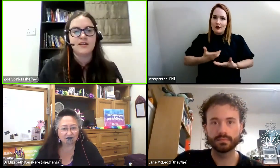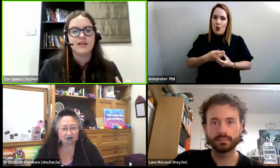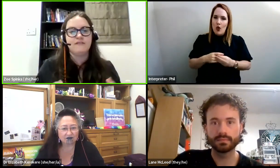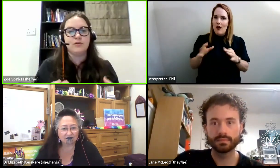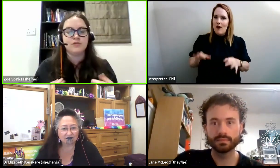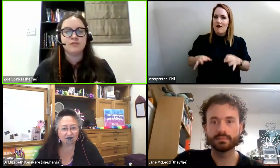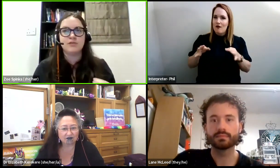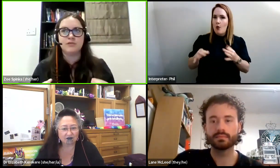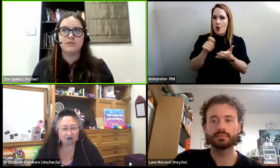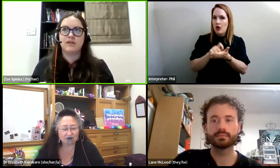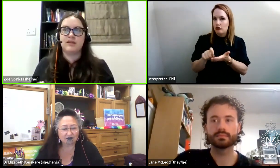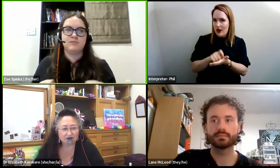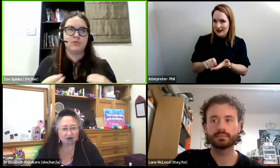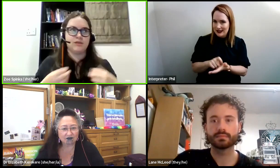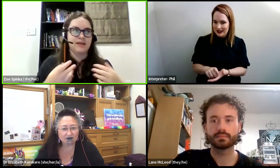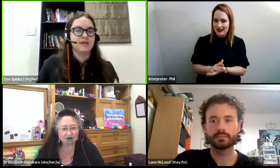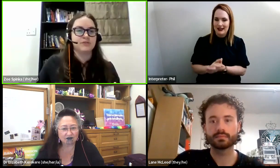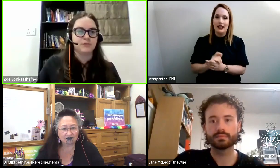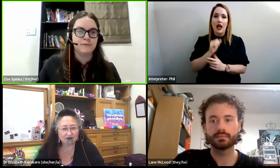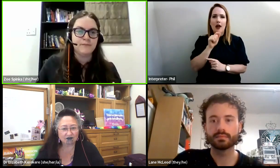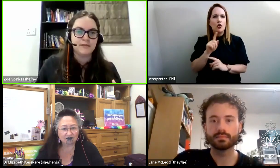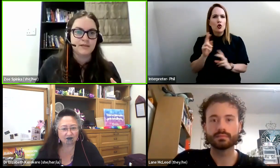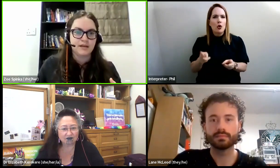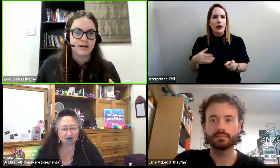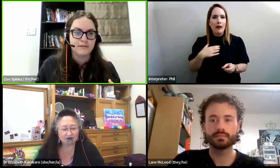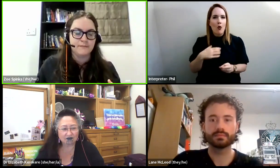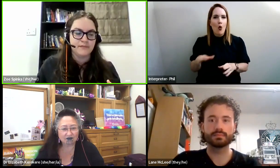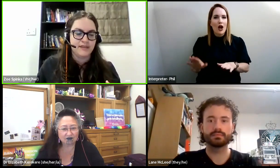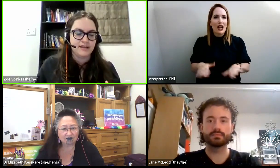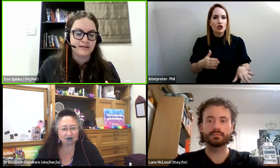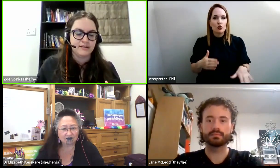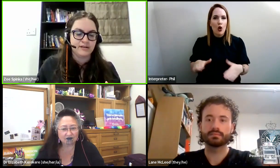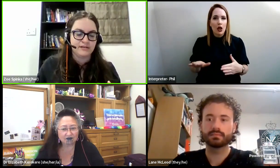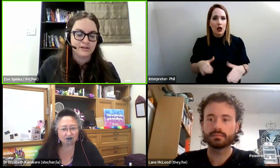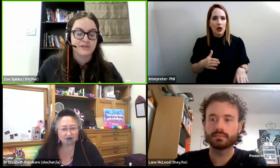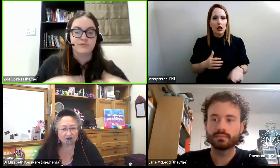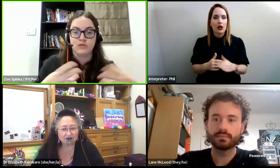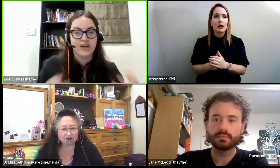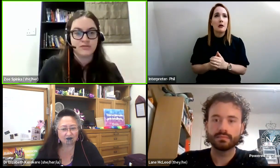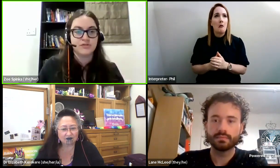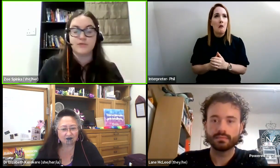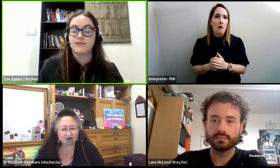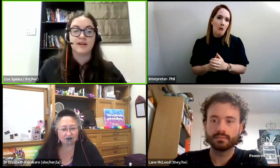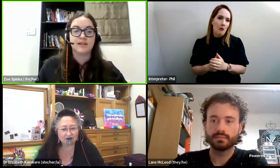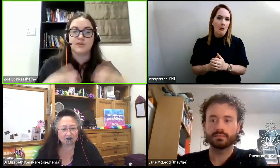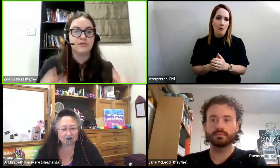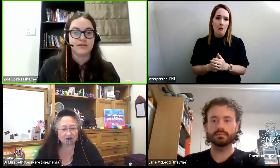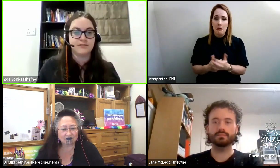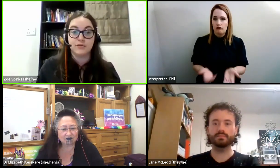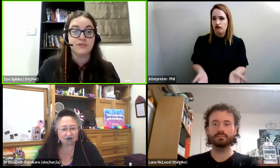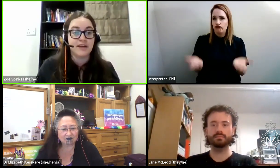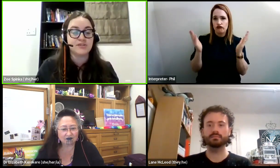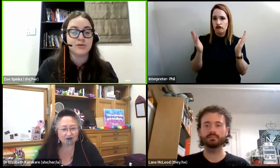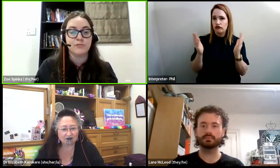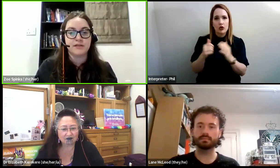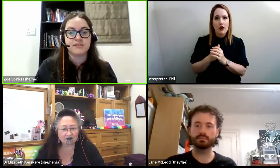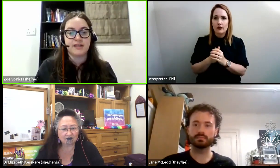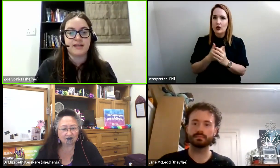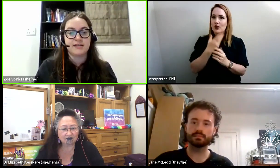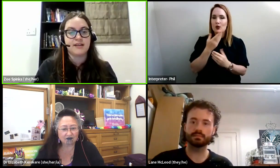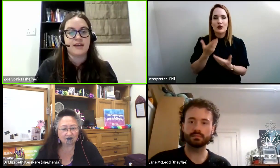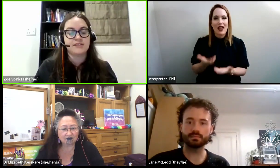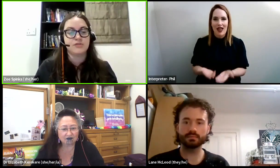it. If you're someone who is more casual, then who has a more casual tone, then I think go for that tone,